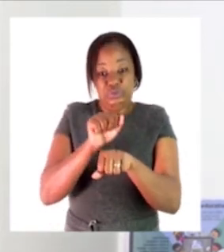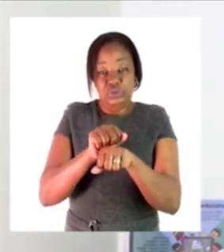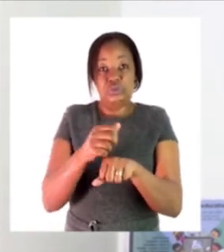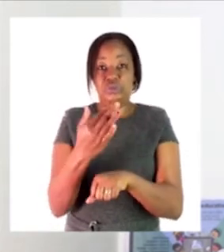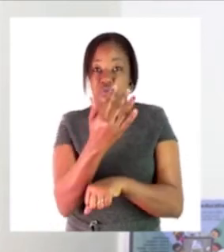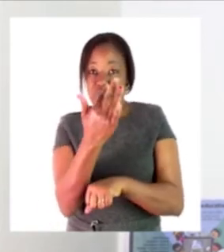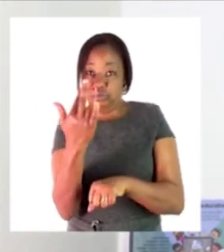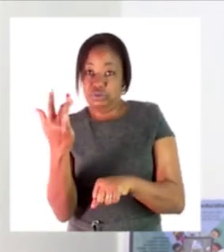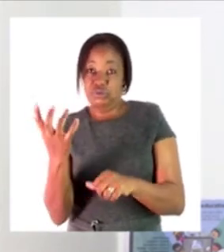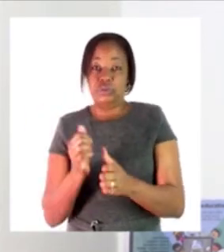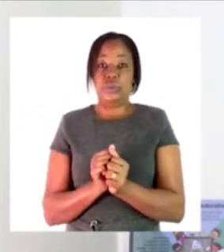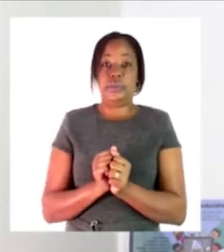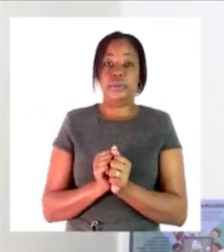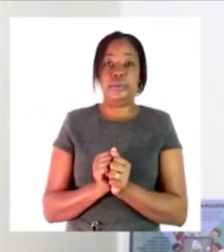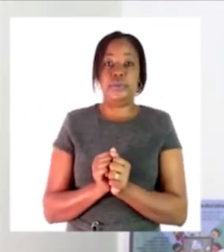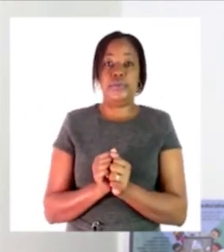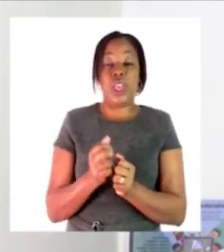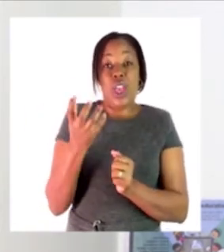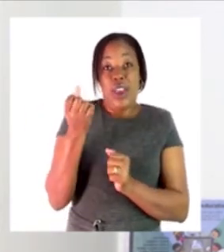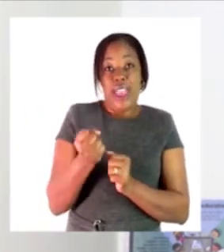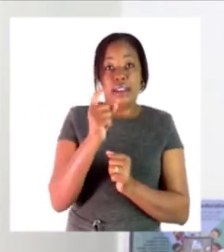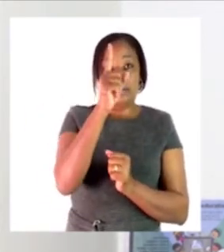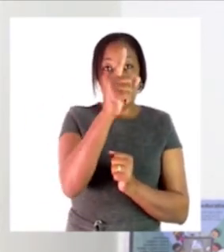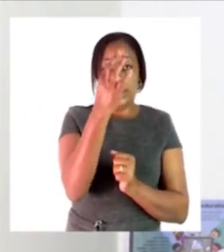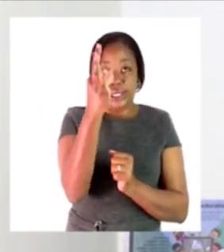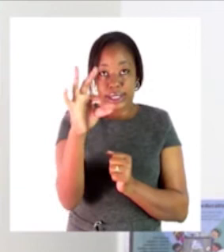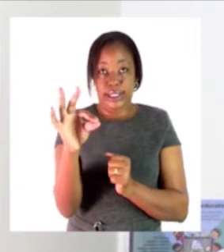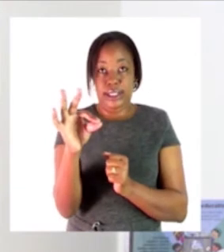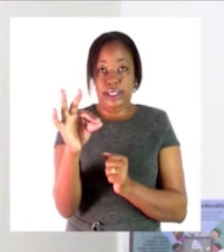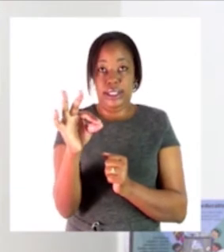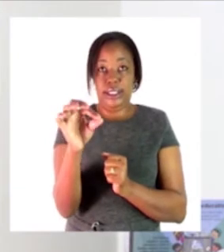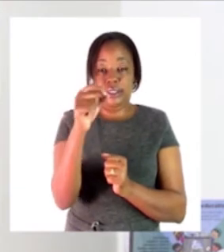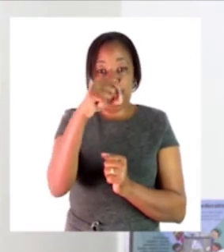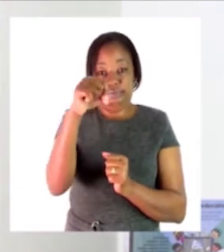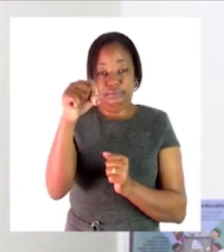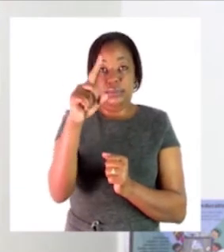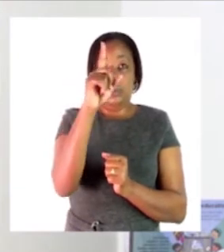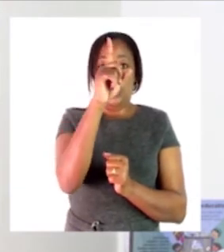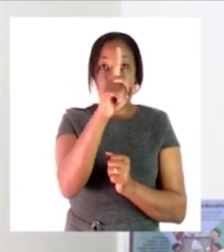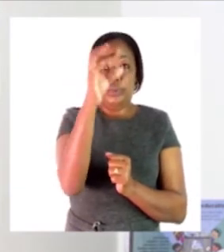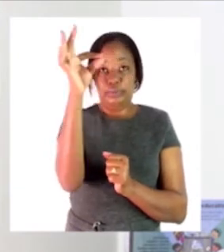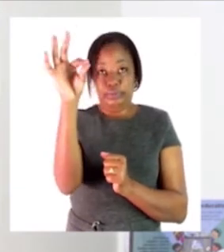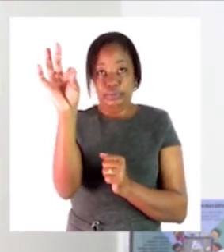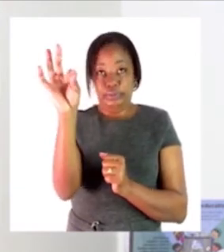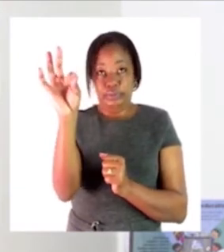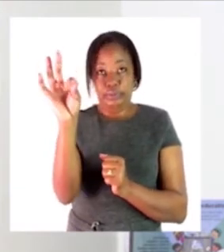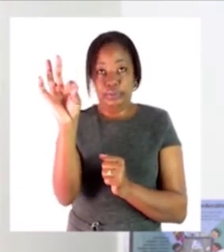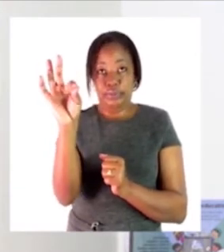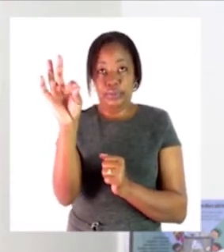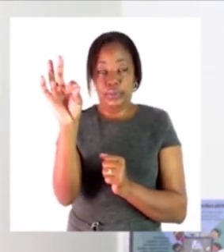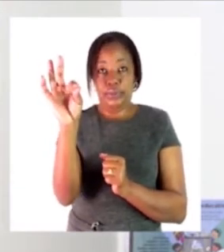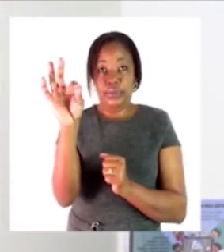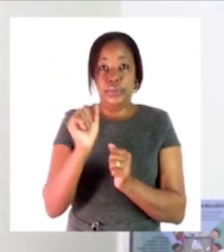Now you have 19. So you write your 19 nicely there.